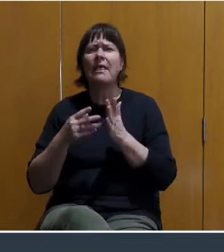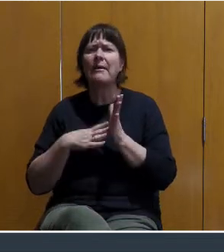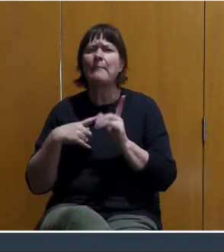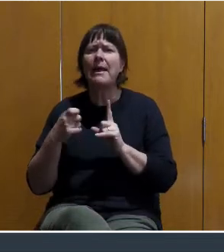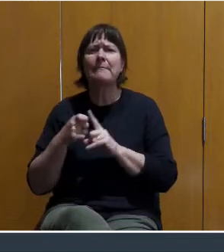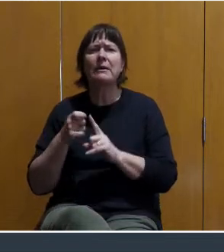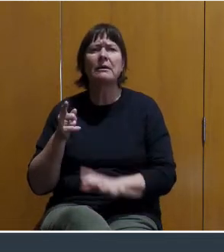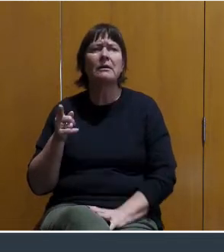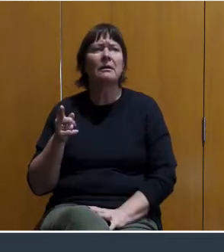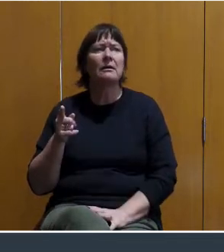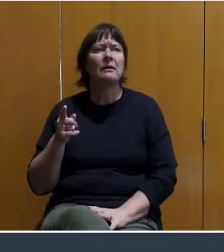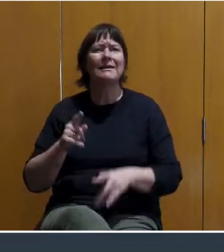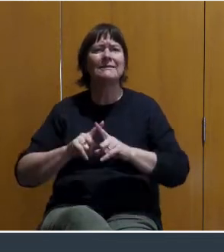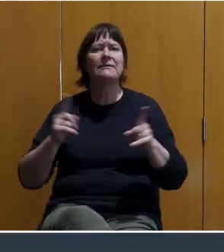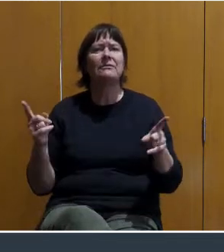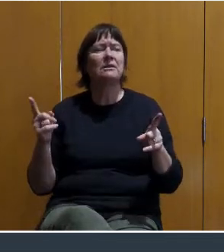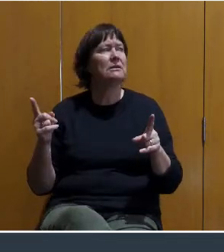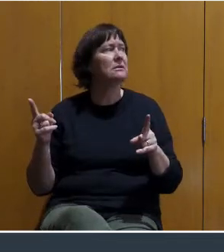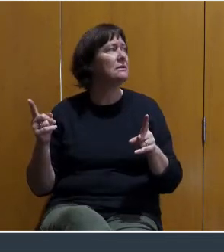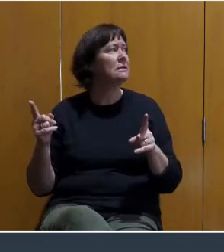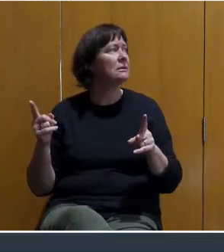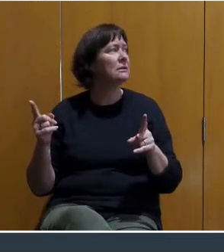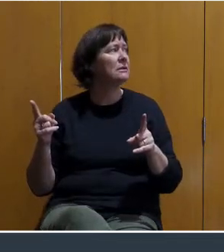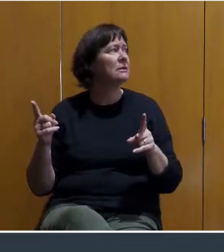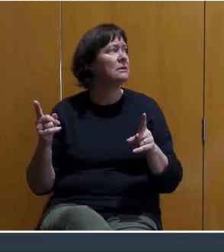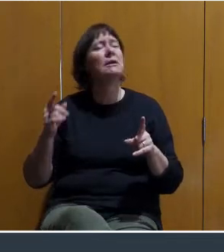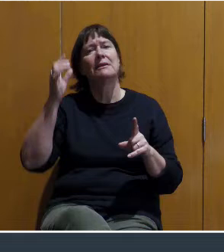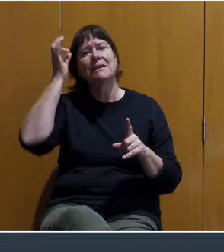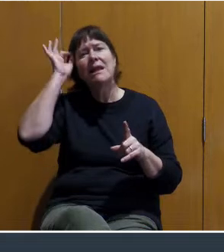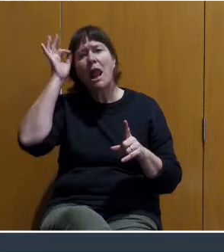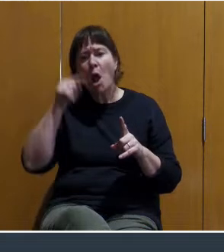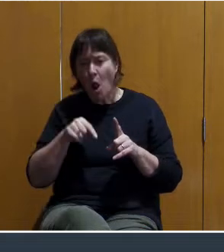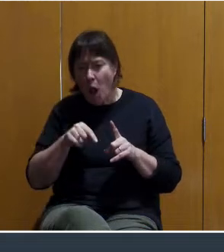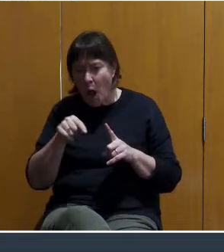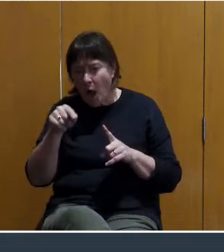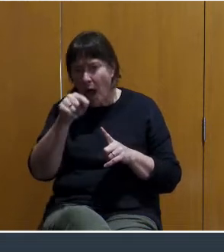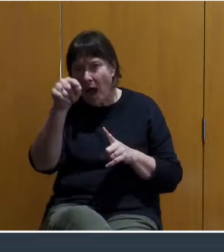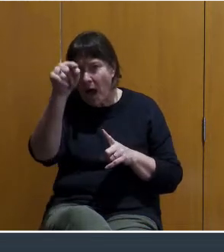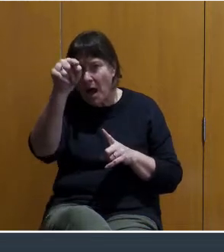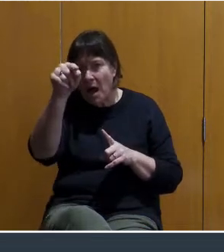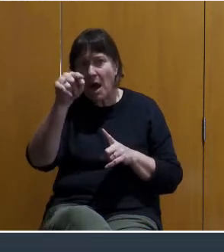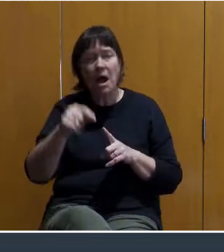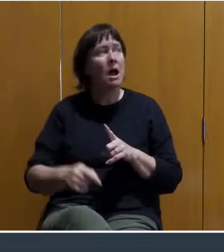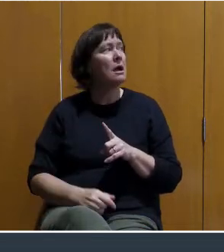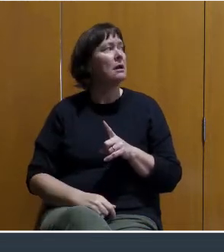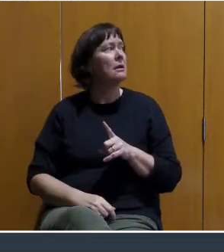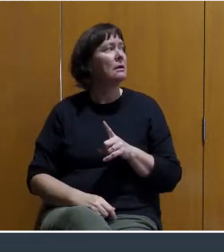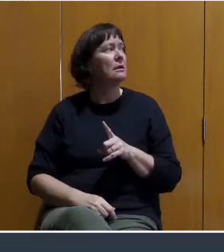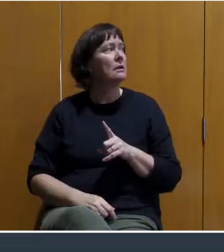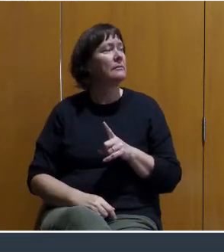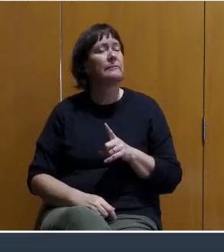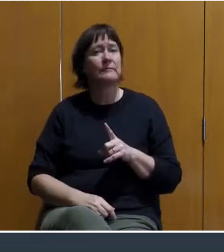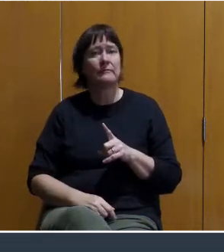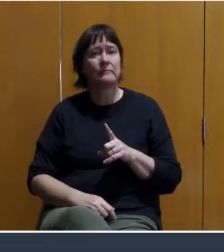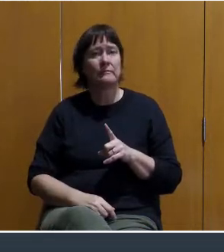one here. Yeah, there's a different yellow one. line here Yeah, our map one. of the main embankment bridge. Len, you need